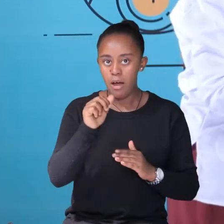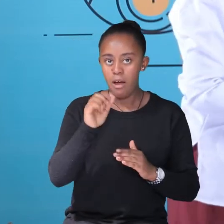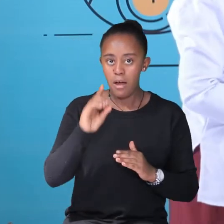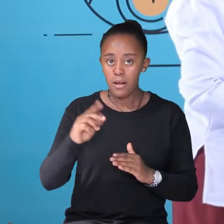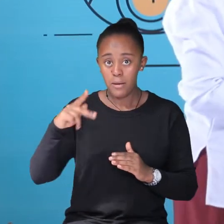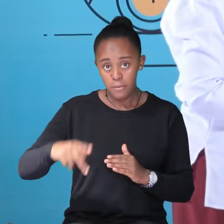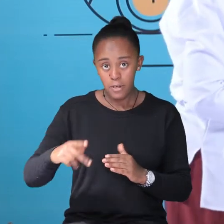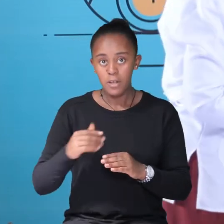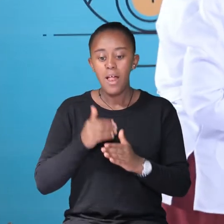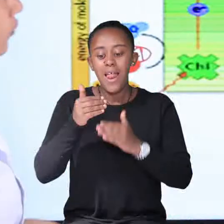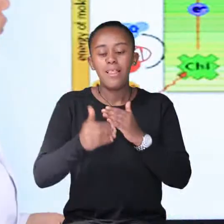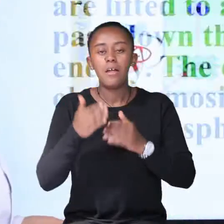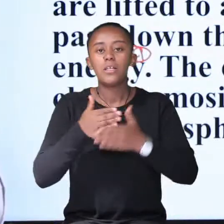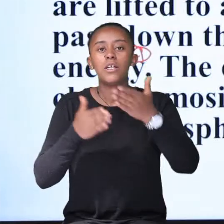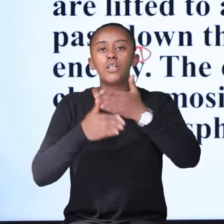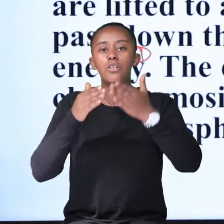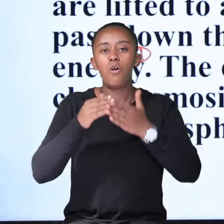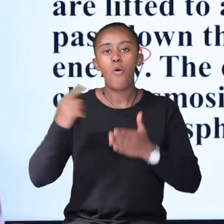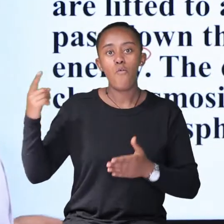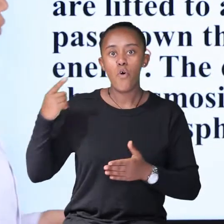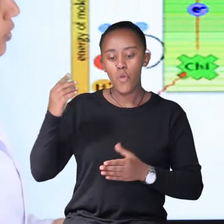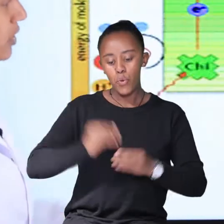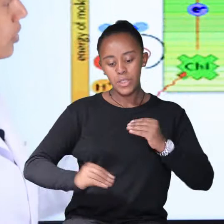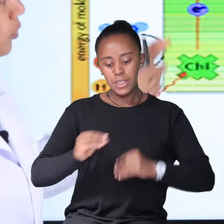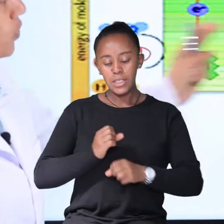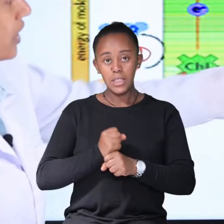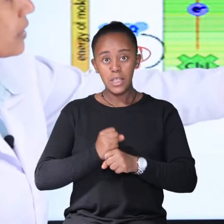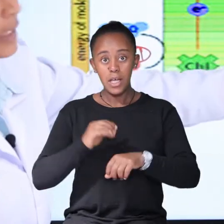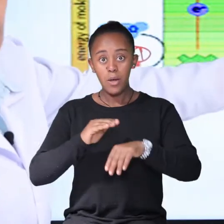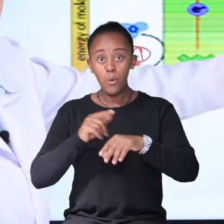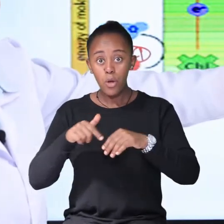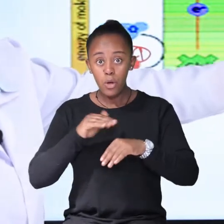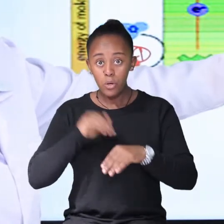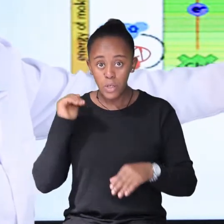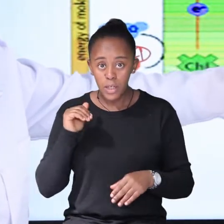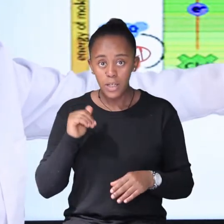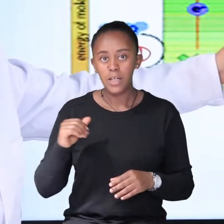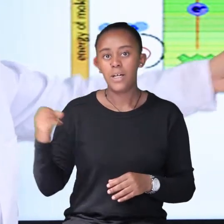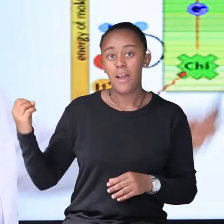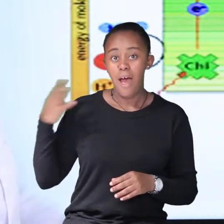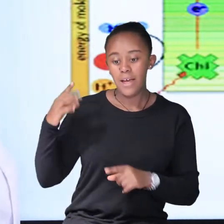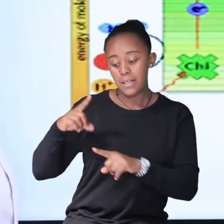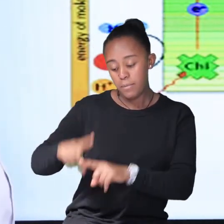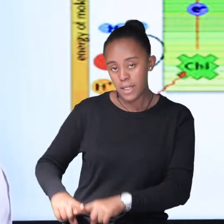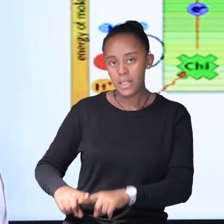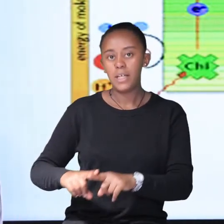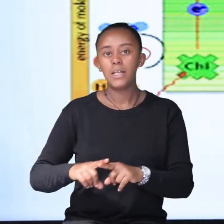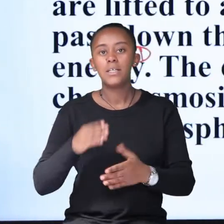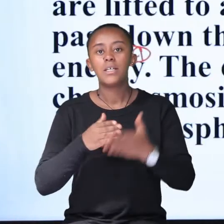for the later stage of photosynthesis. We call this process light-dependent stage